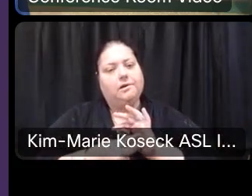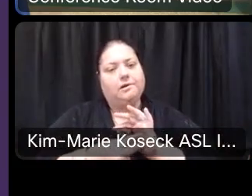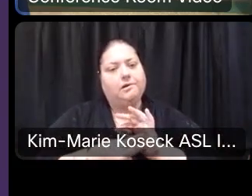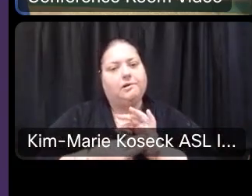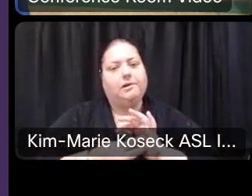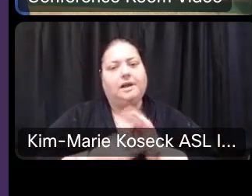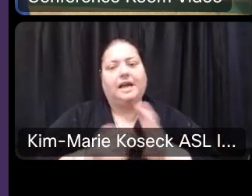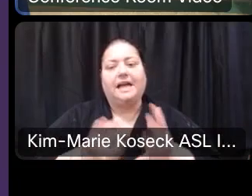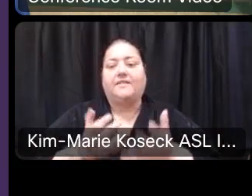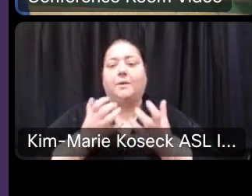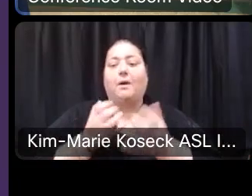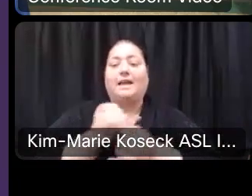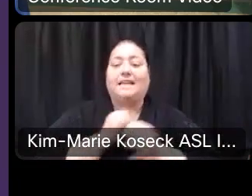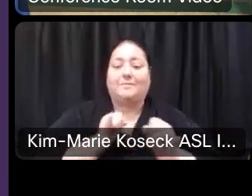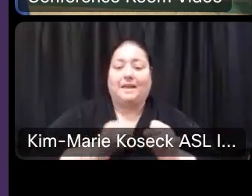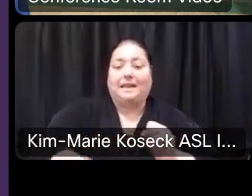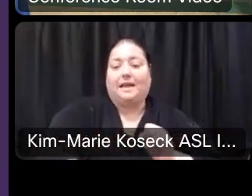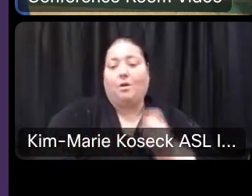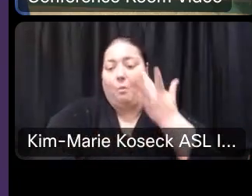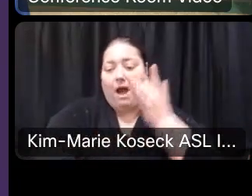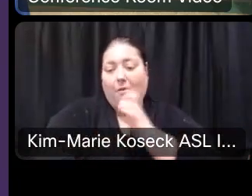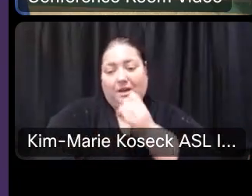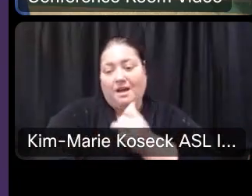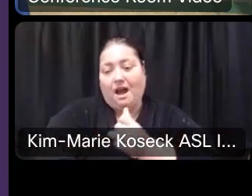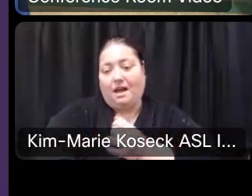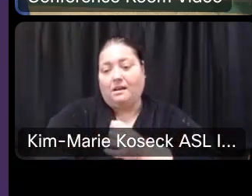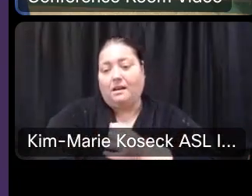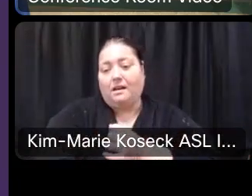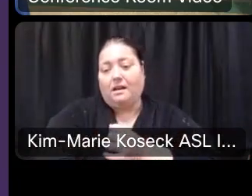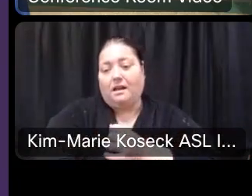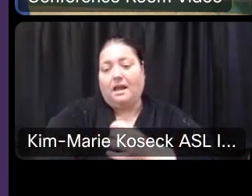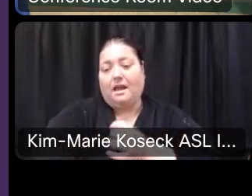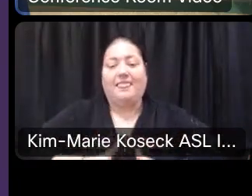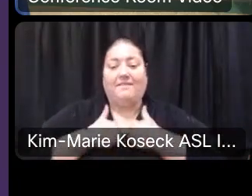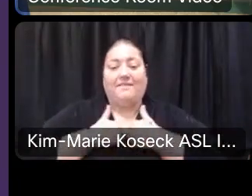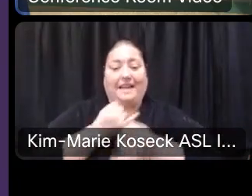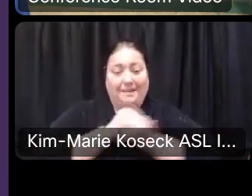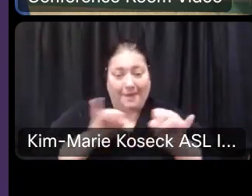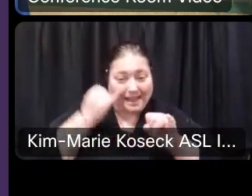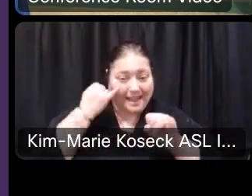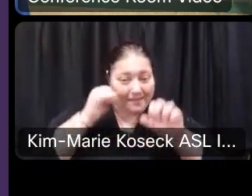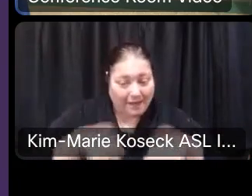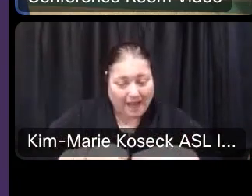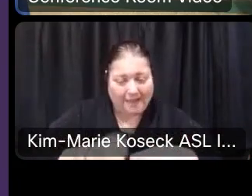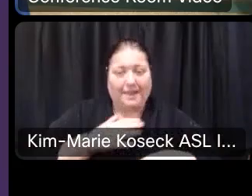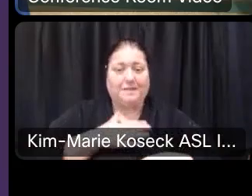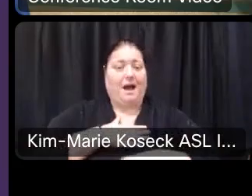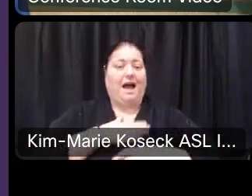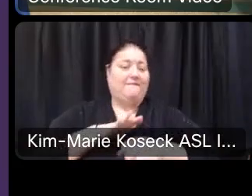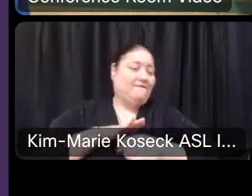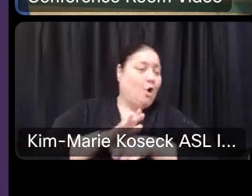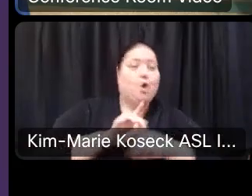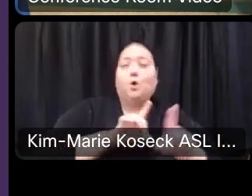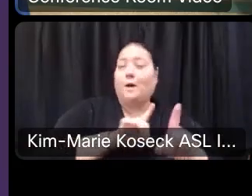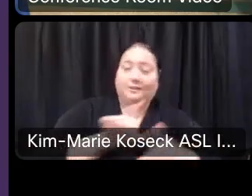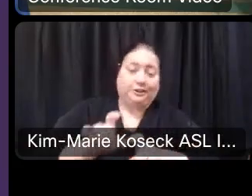if they want us independently, why are we not living like independently if we can? That's my full question. I